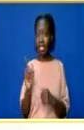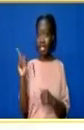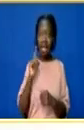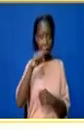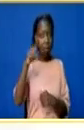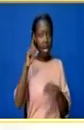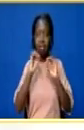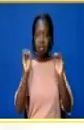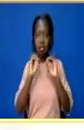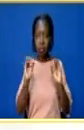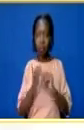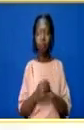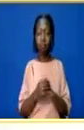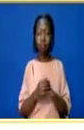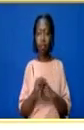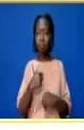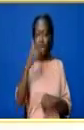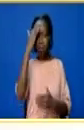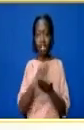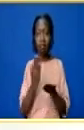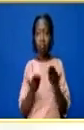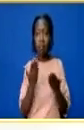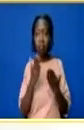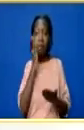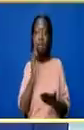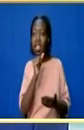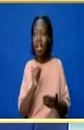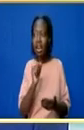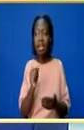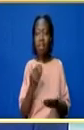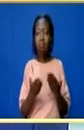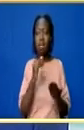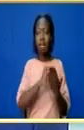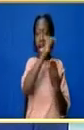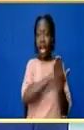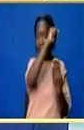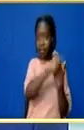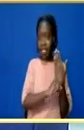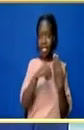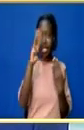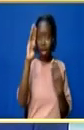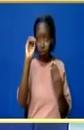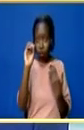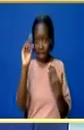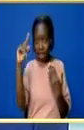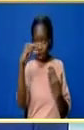way, I believe your grandma maybe was harvesting, let's say for example, 40 kilograms of maize from that